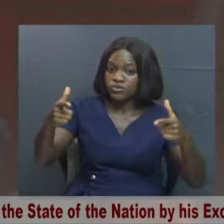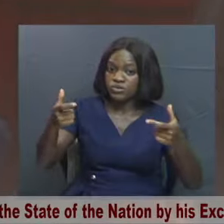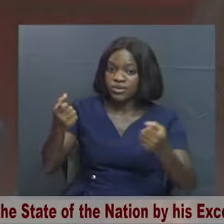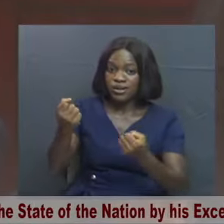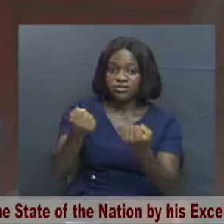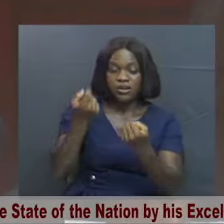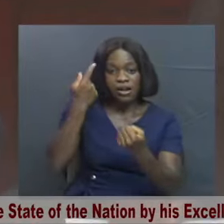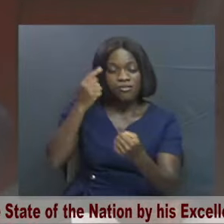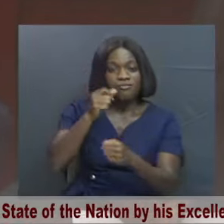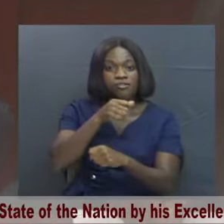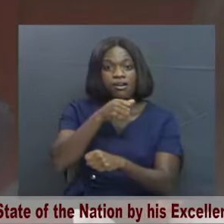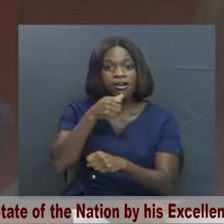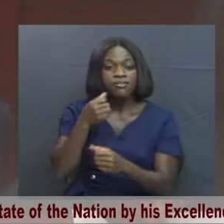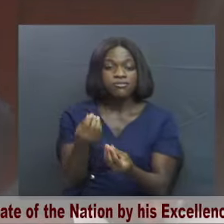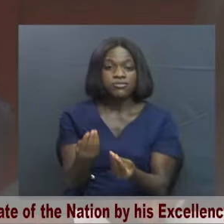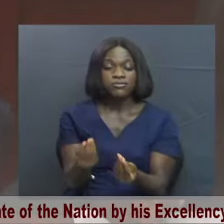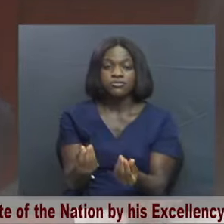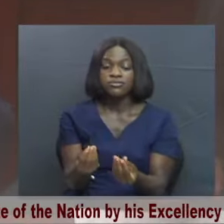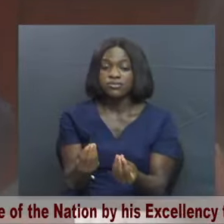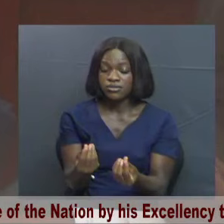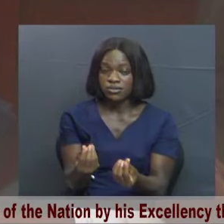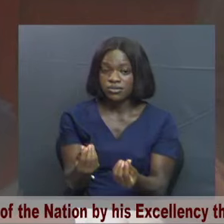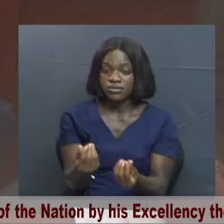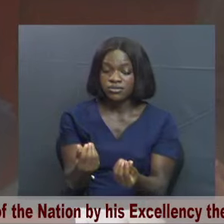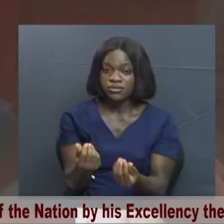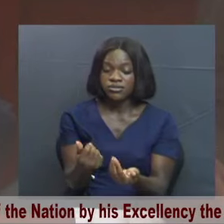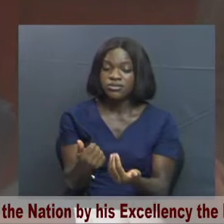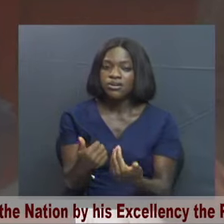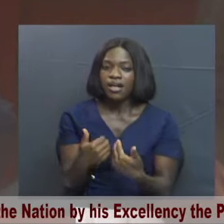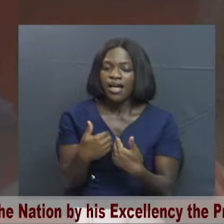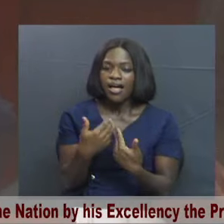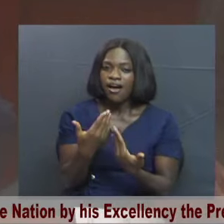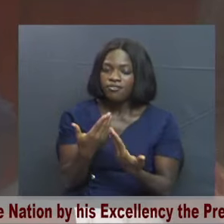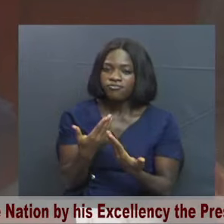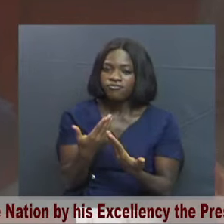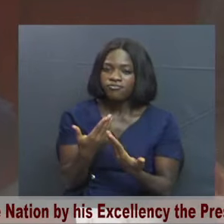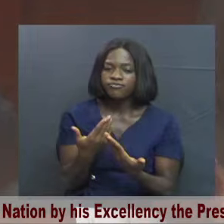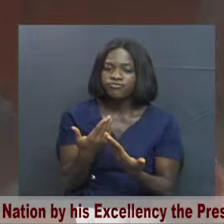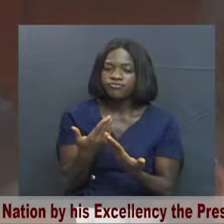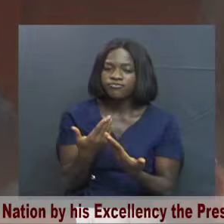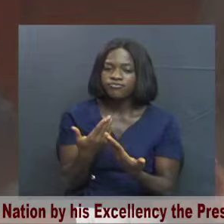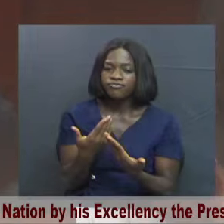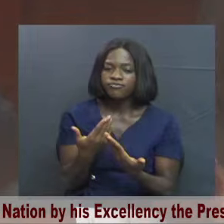agricultural land to drive sustainable and commercially oriented